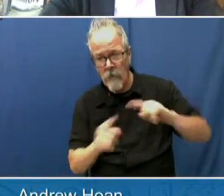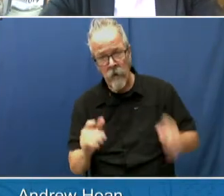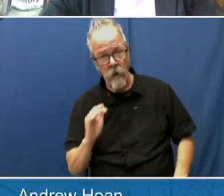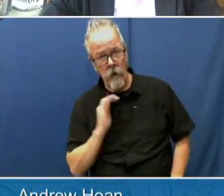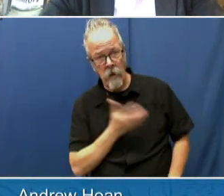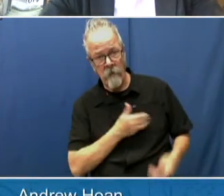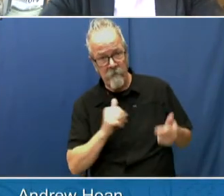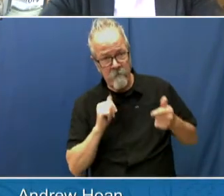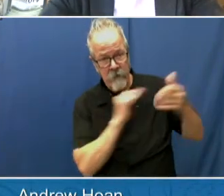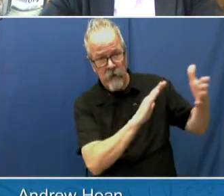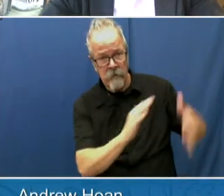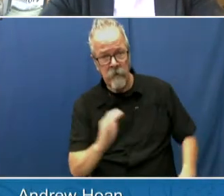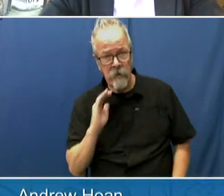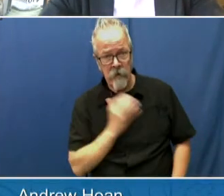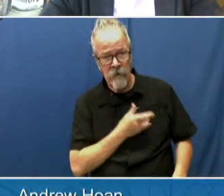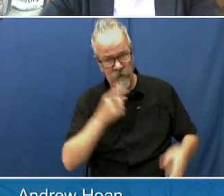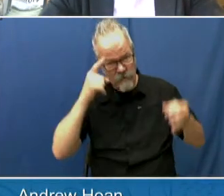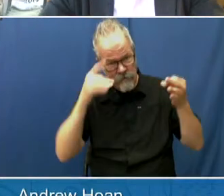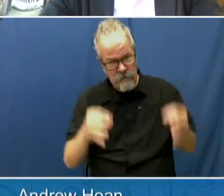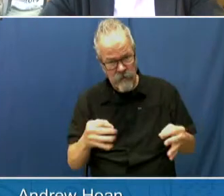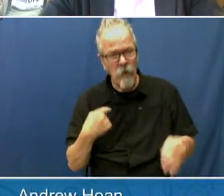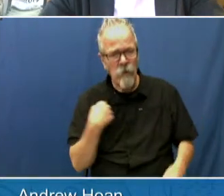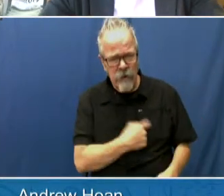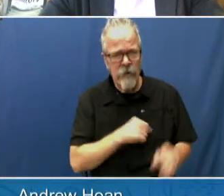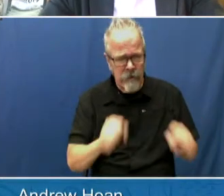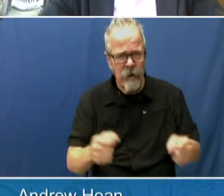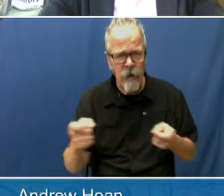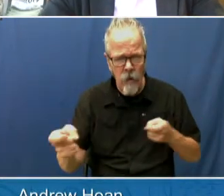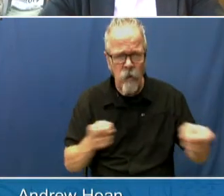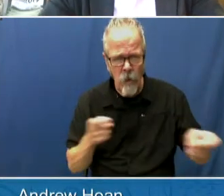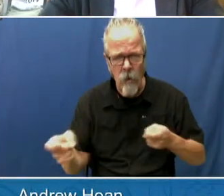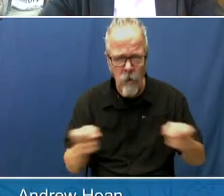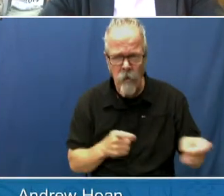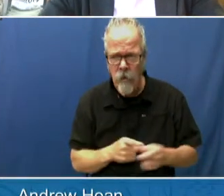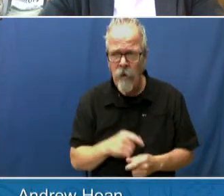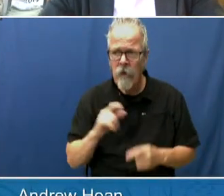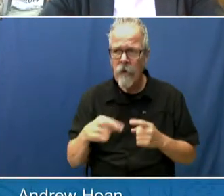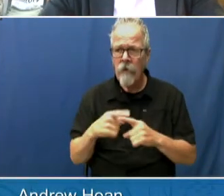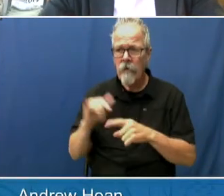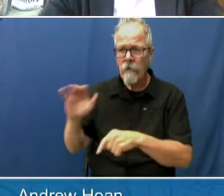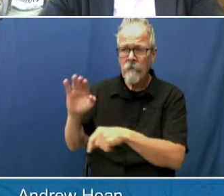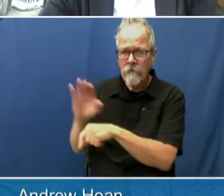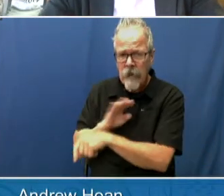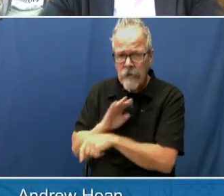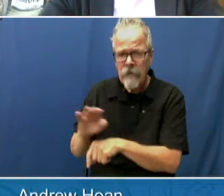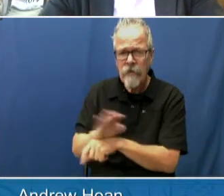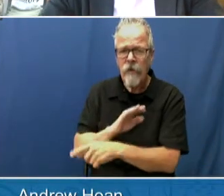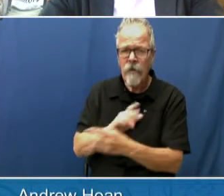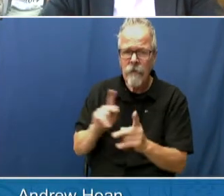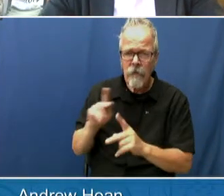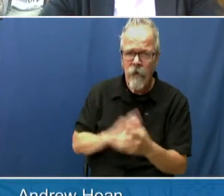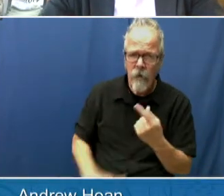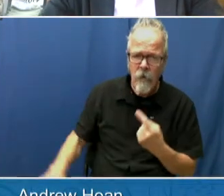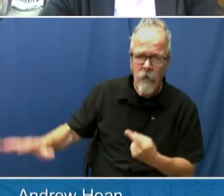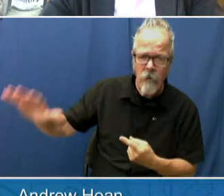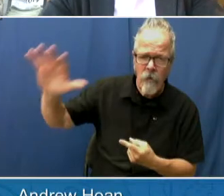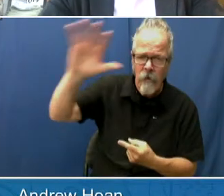member businesses across the 7 counties and beyond, but many right here in the downtown core where I'm speaking from